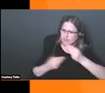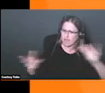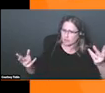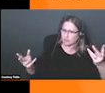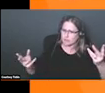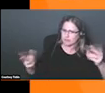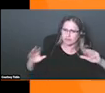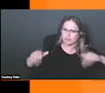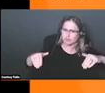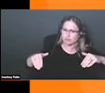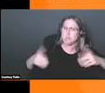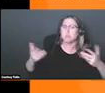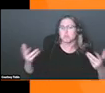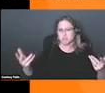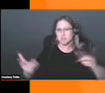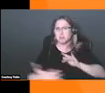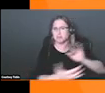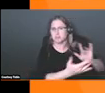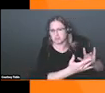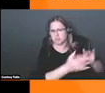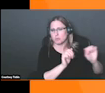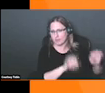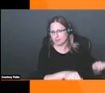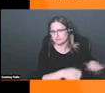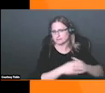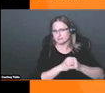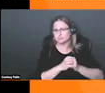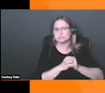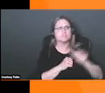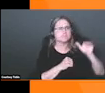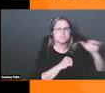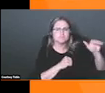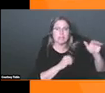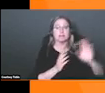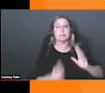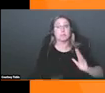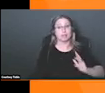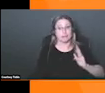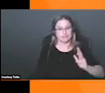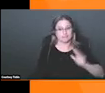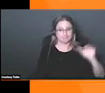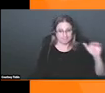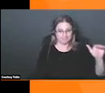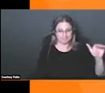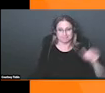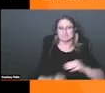any announcements, it doesn't hurt to inquire politely.